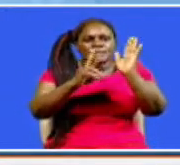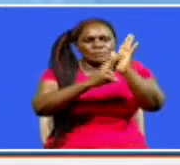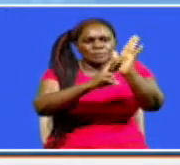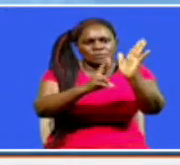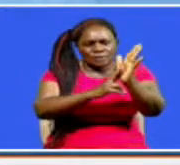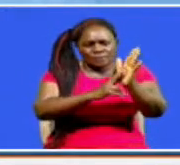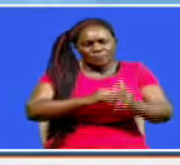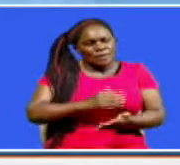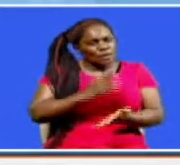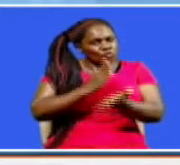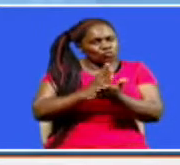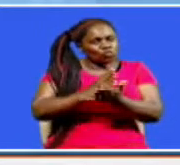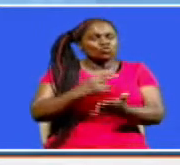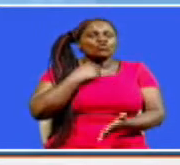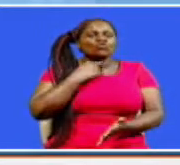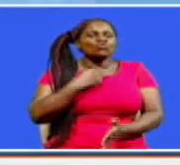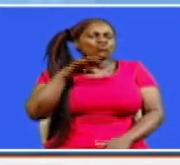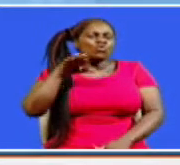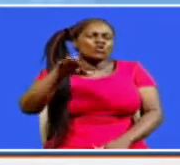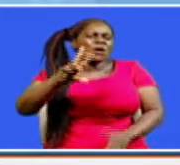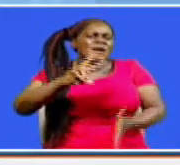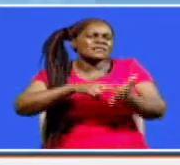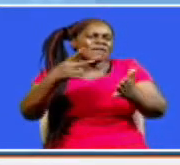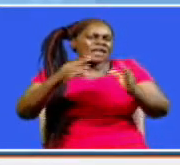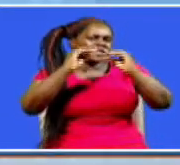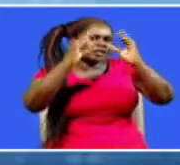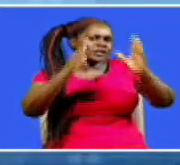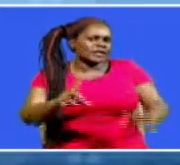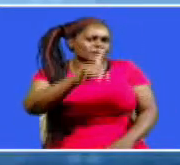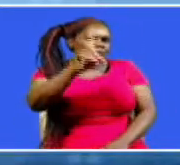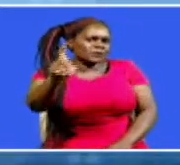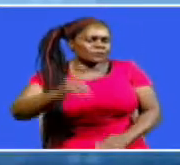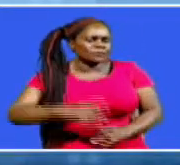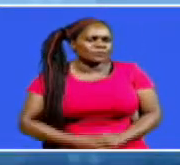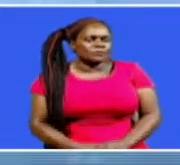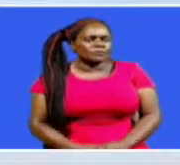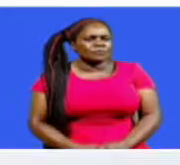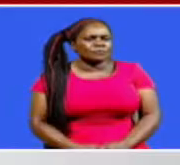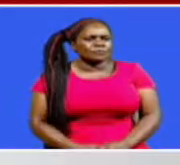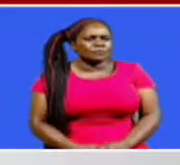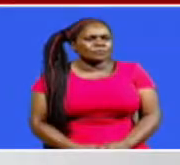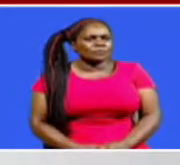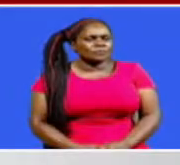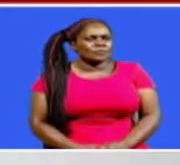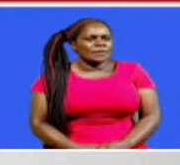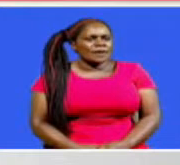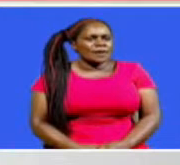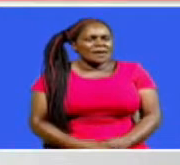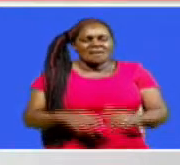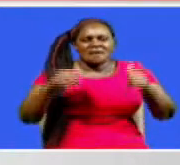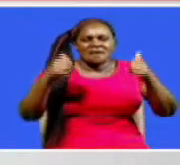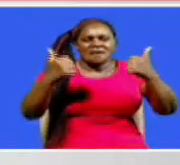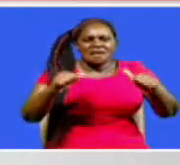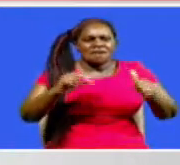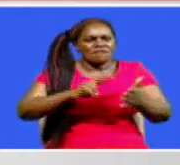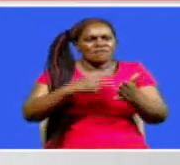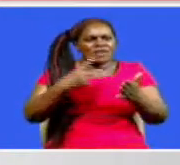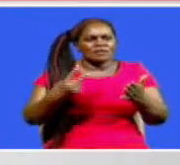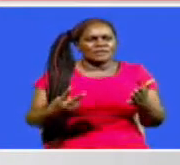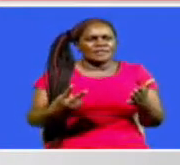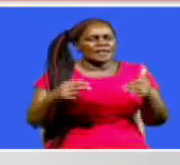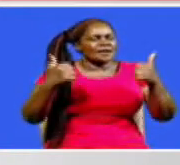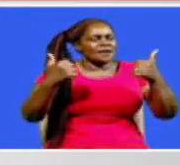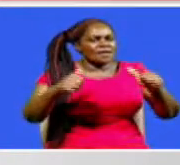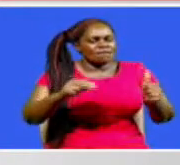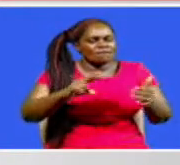So has KNUT failed the teachers? KNUT has never failed teachers and shall